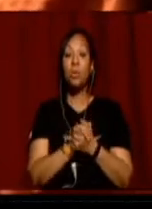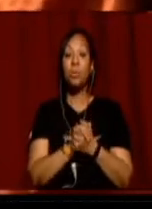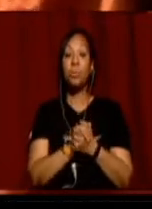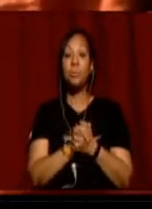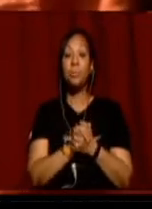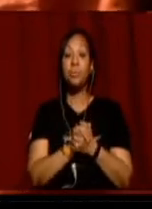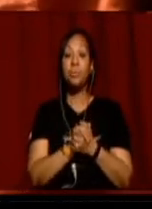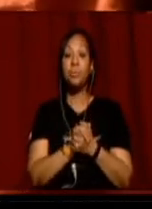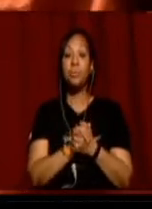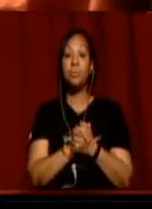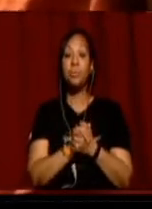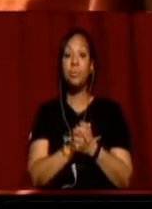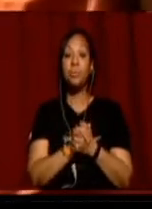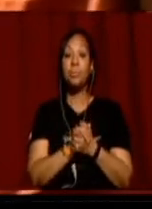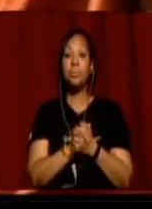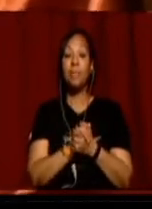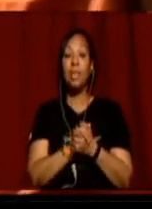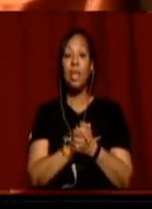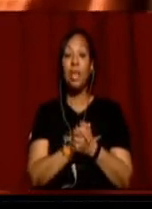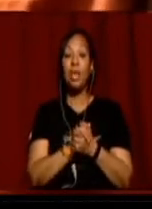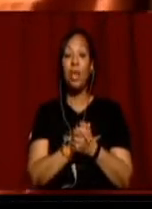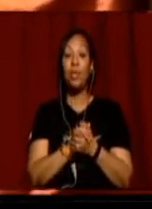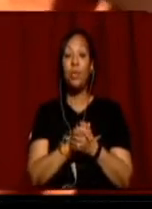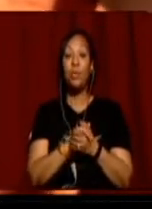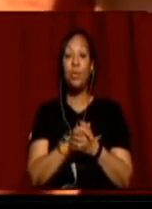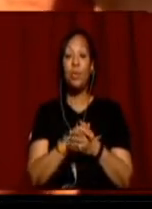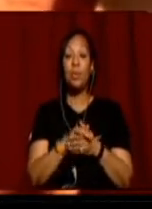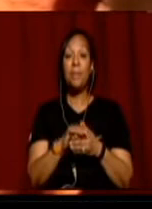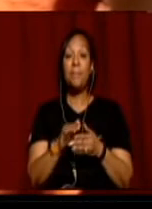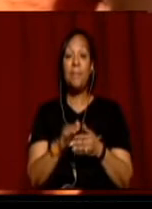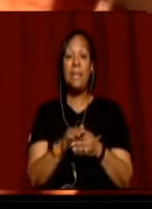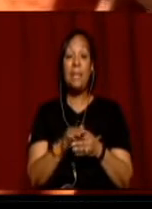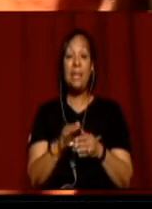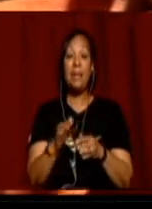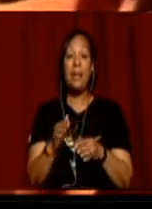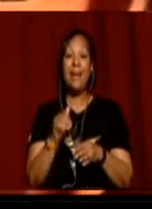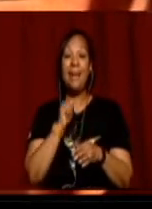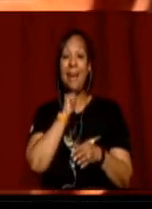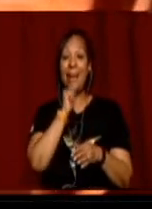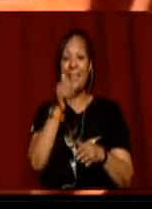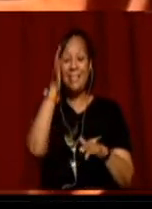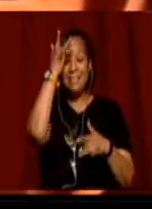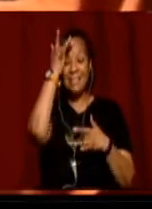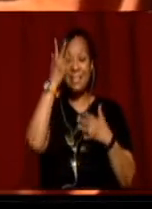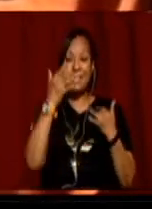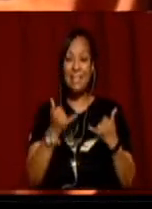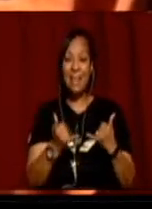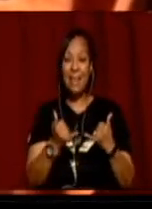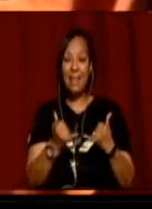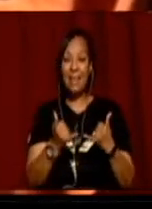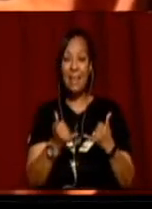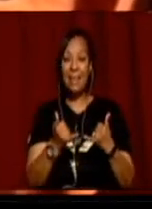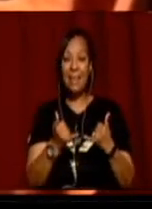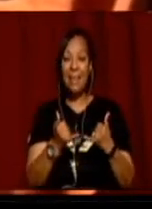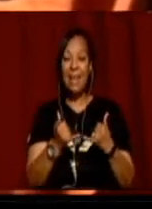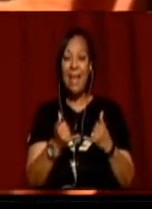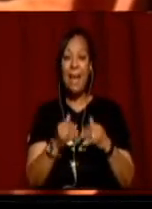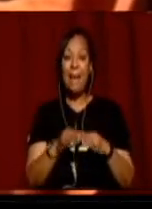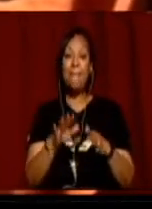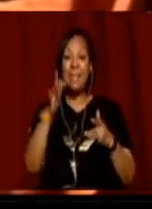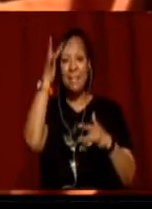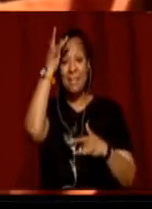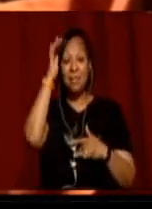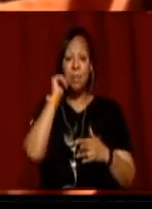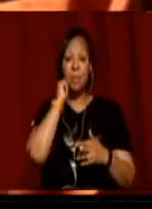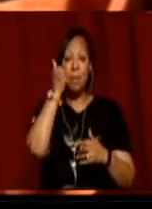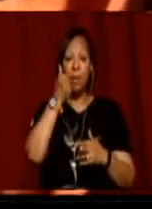that you can be negative today and positive tomorrow. So there would have to be serial testing on a regular basis. Every